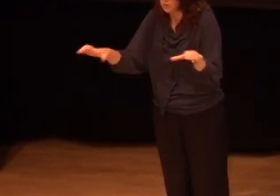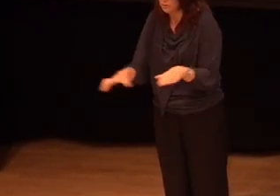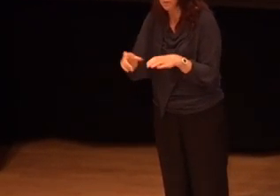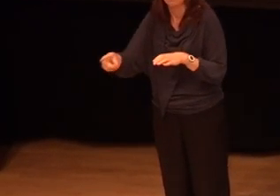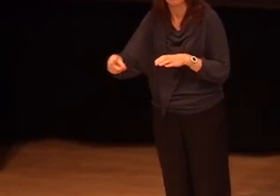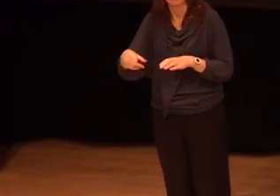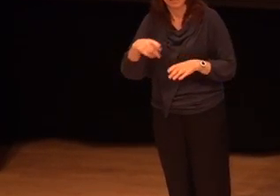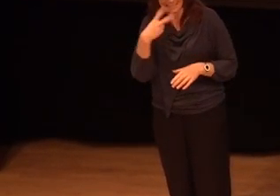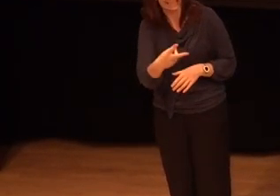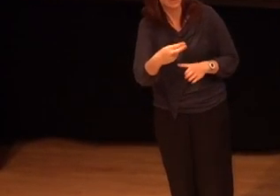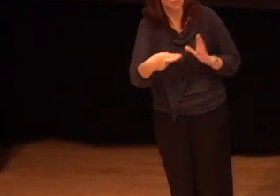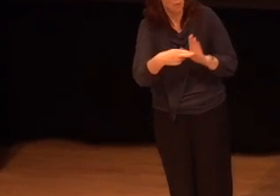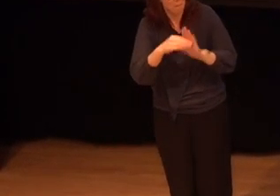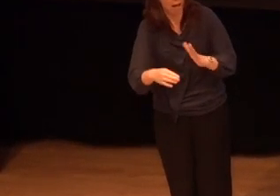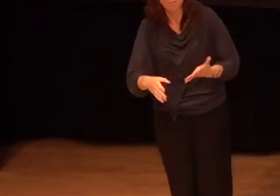was,